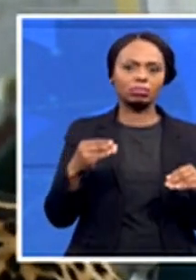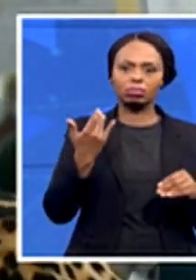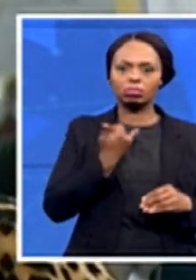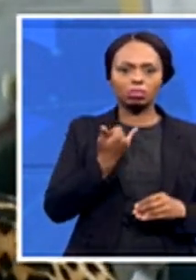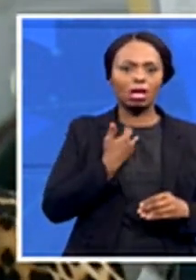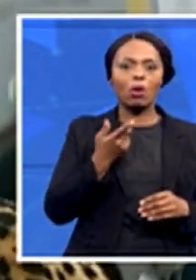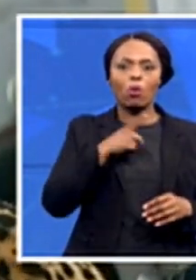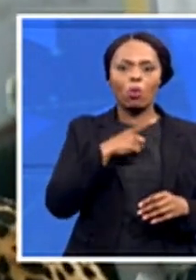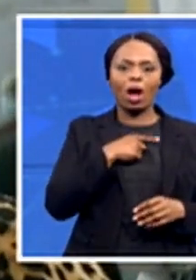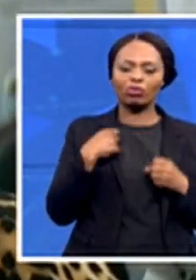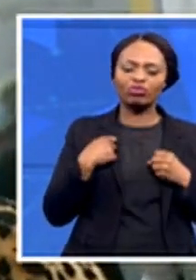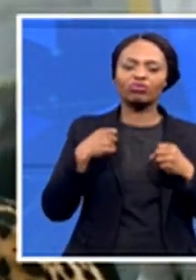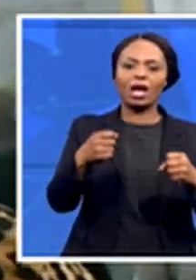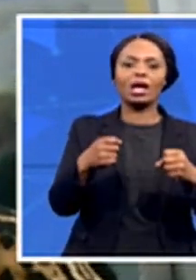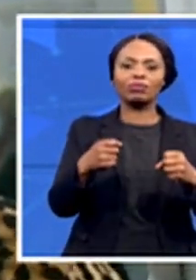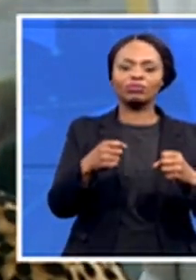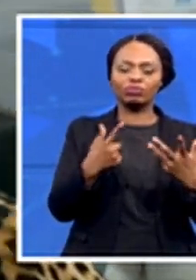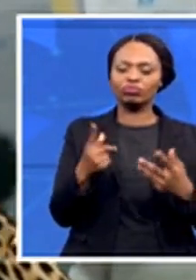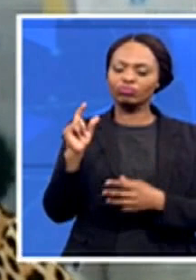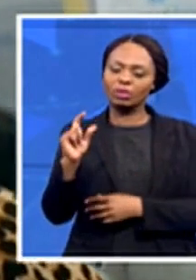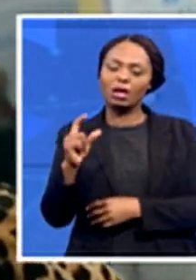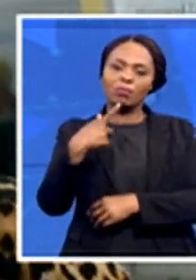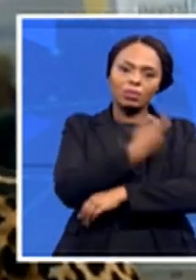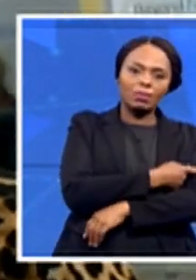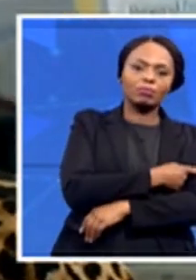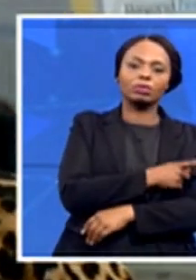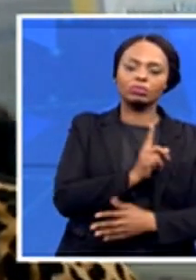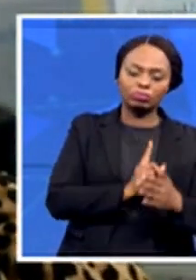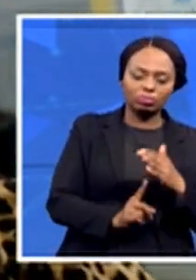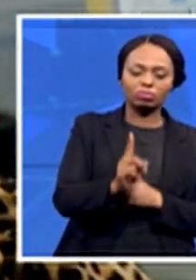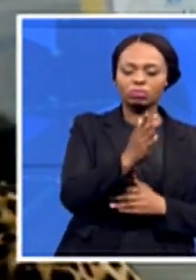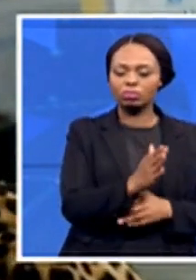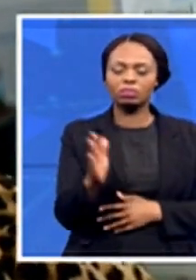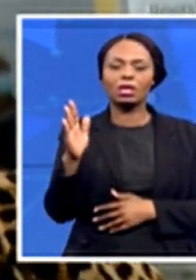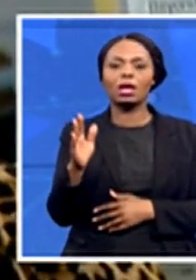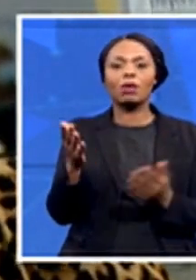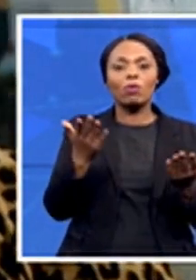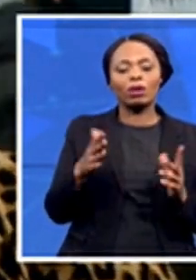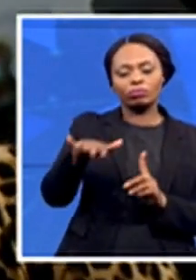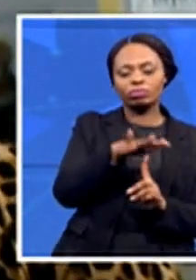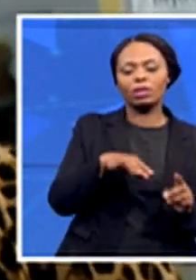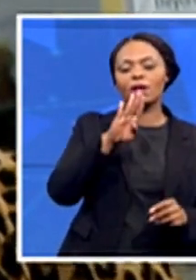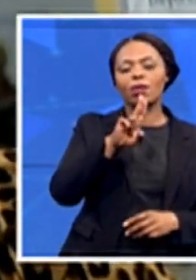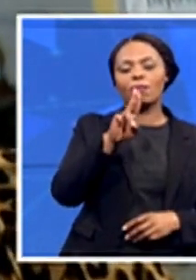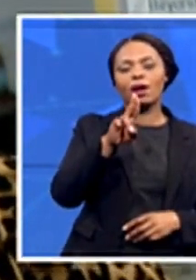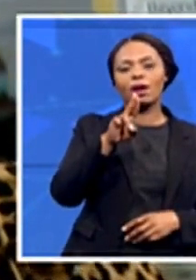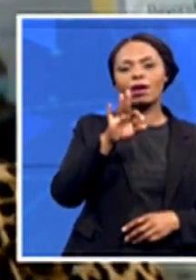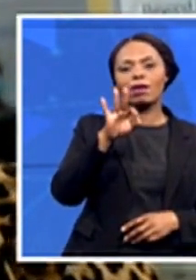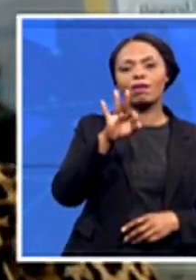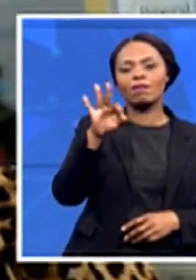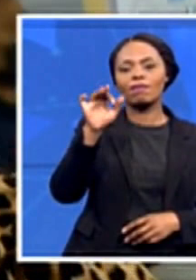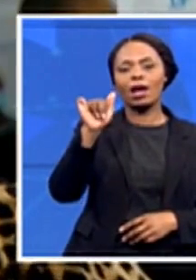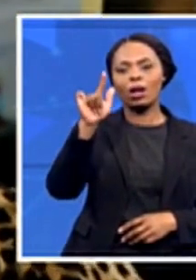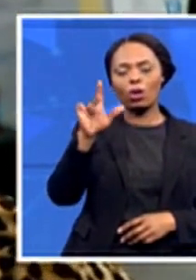weekend site of this nature in Buffalo City, where the population is high. We've been doing a great job in